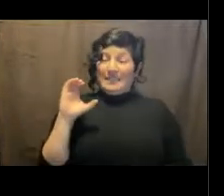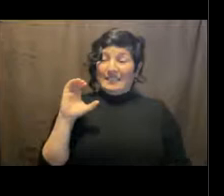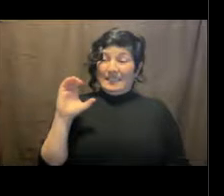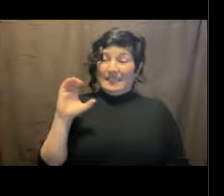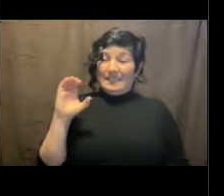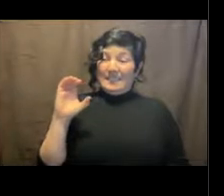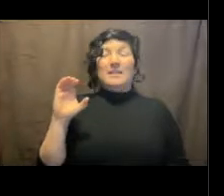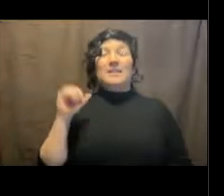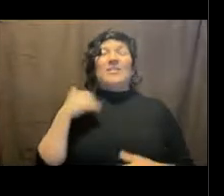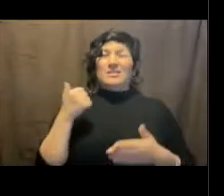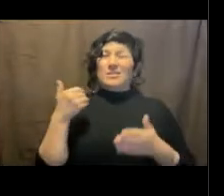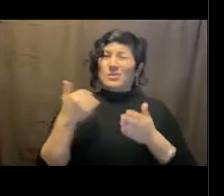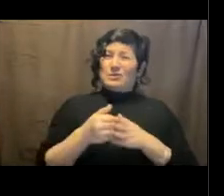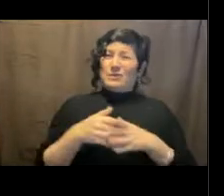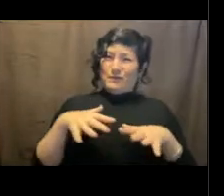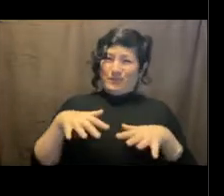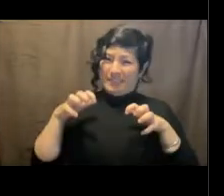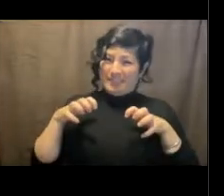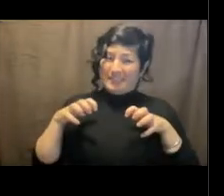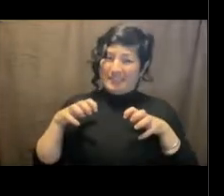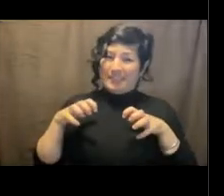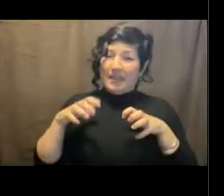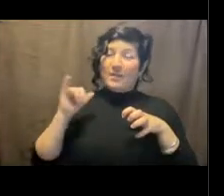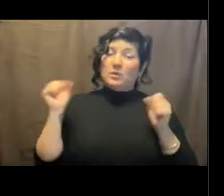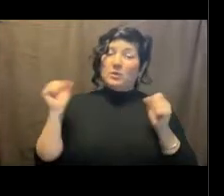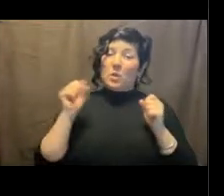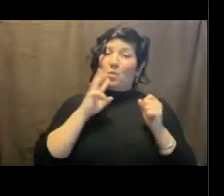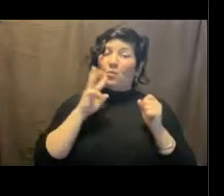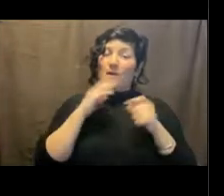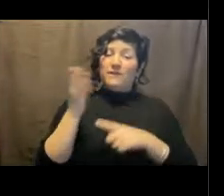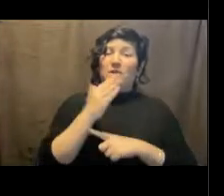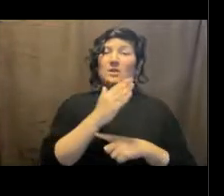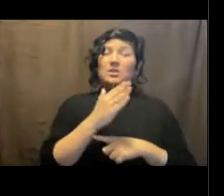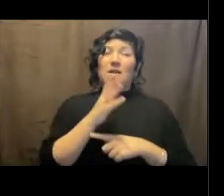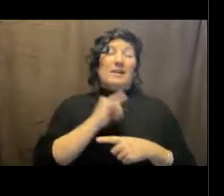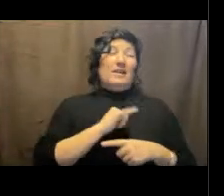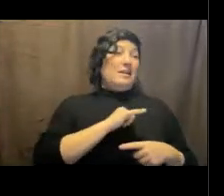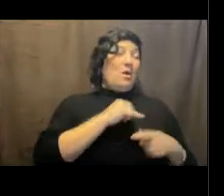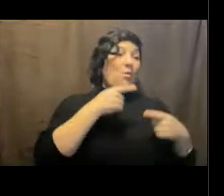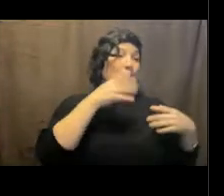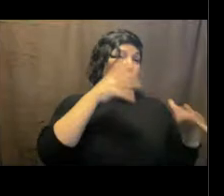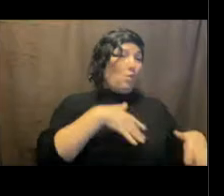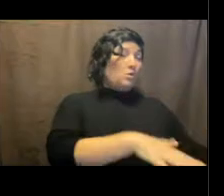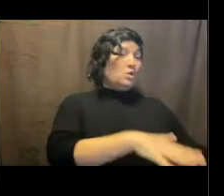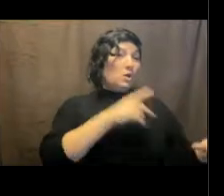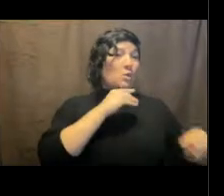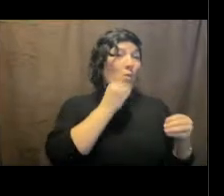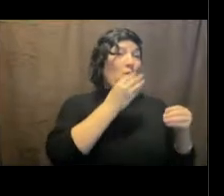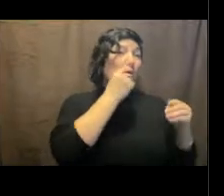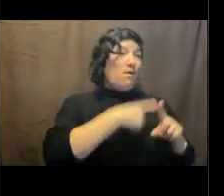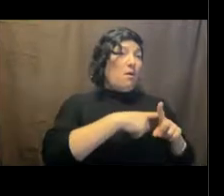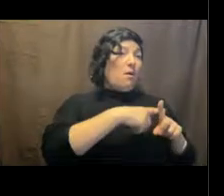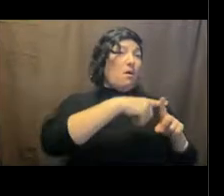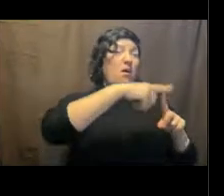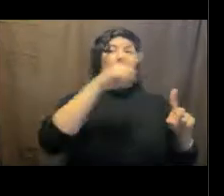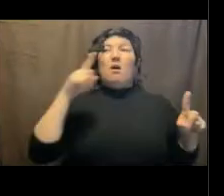cold water fish that has been negatively responding to these warming ocean temperatures. Next slide, please.